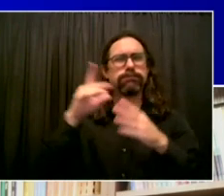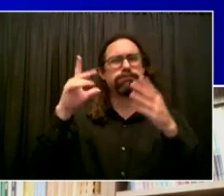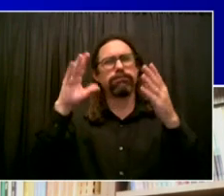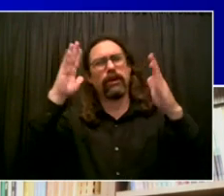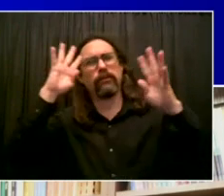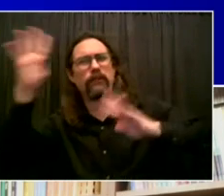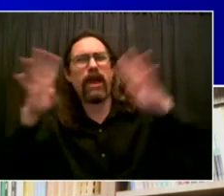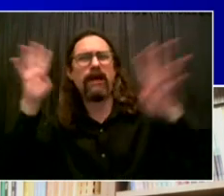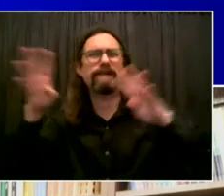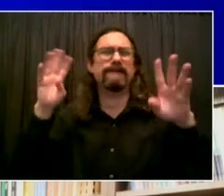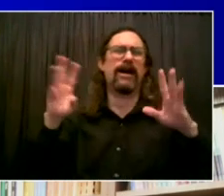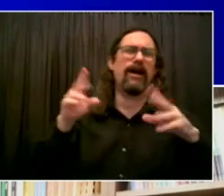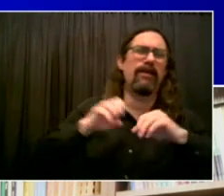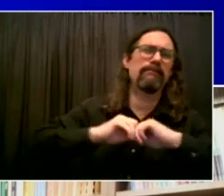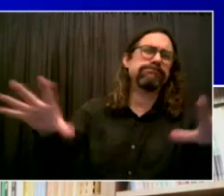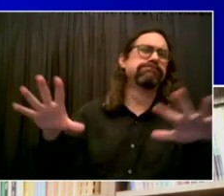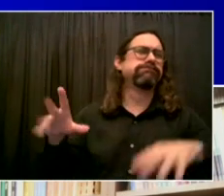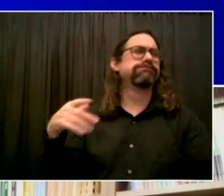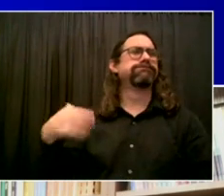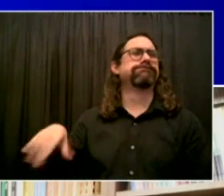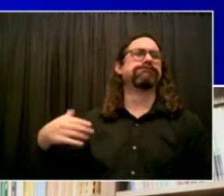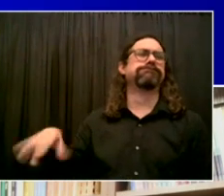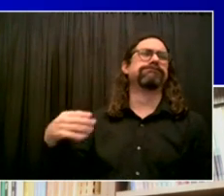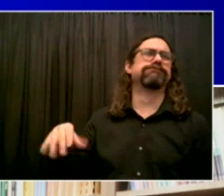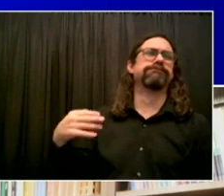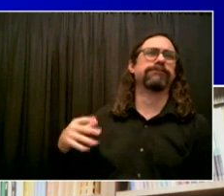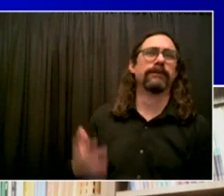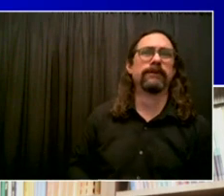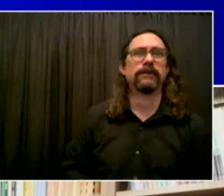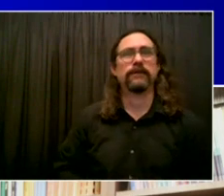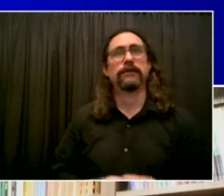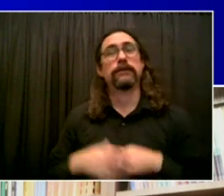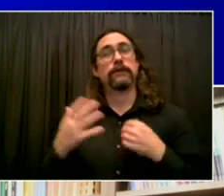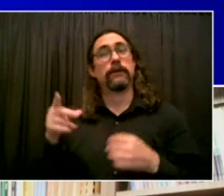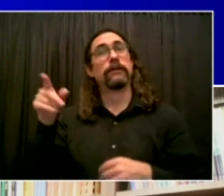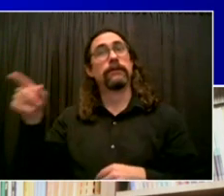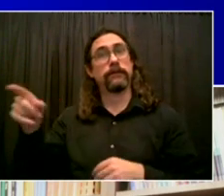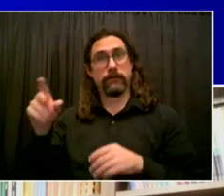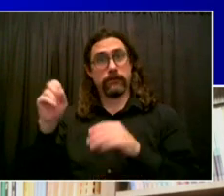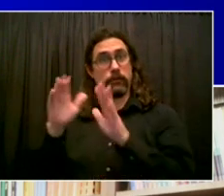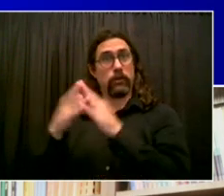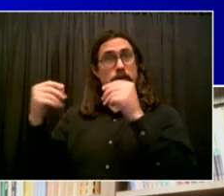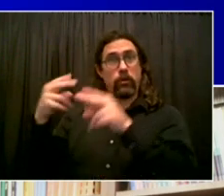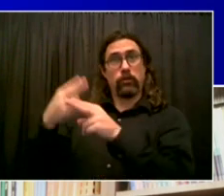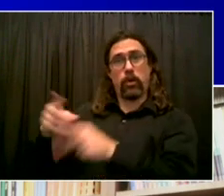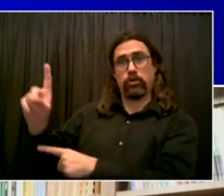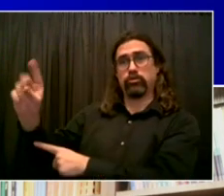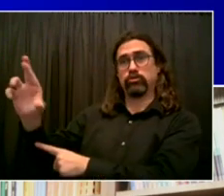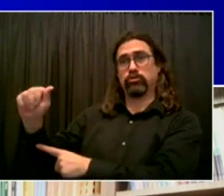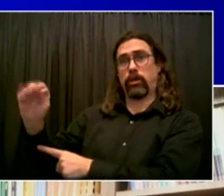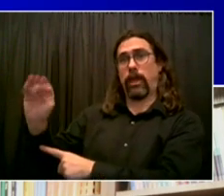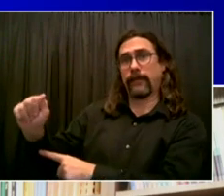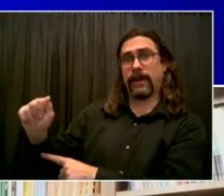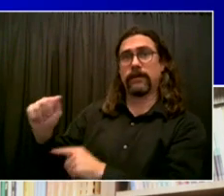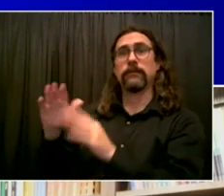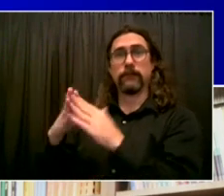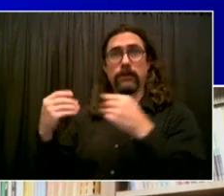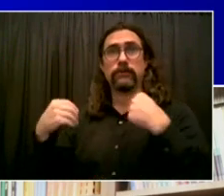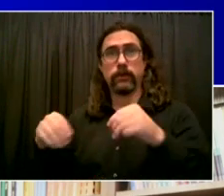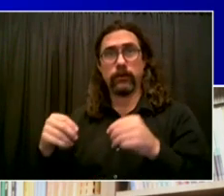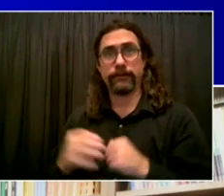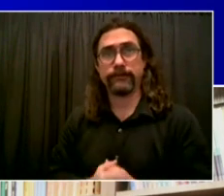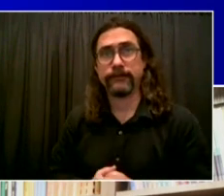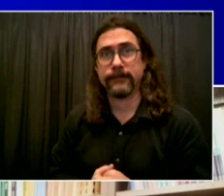Bookshop is so important because this is the place where he really started his work as a writer. This is the place where he